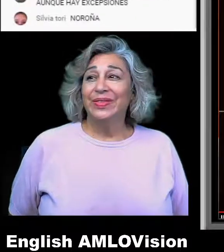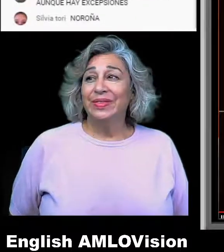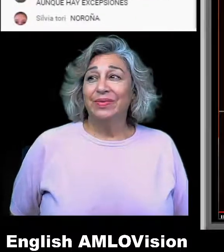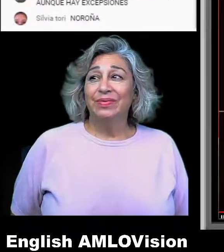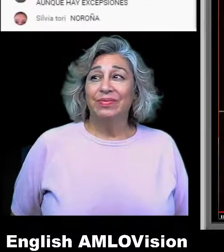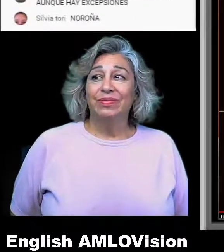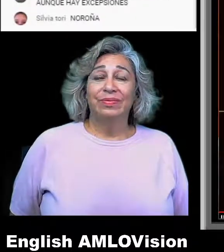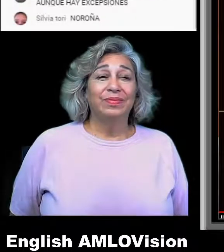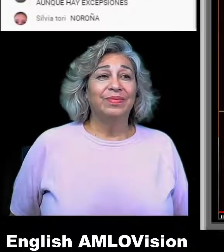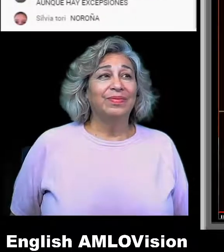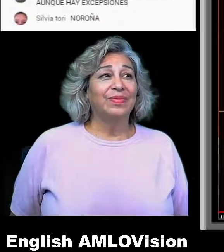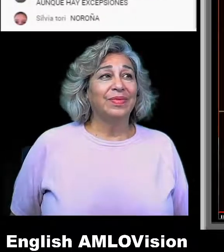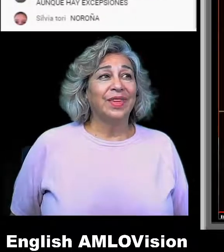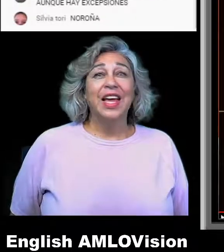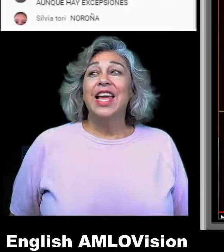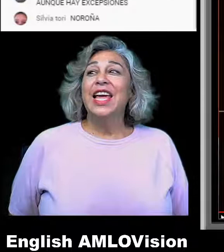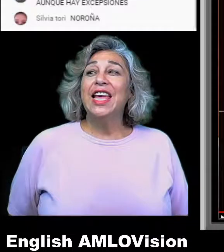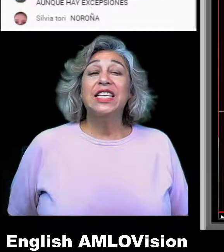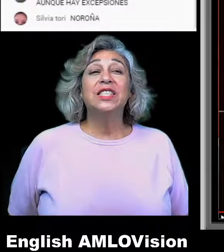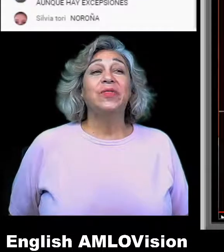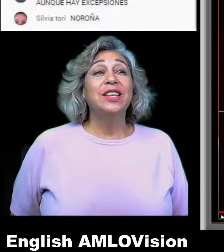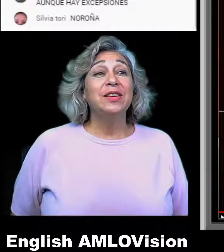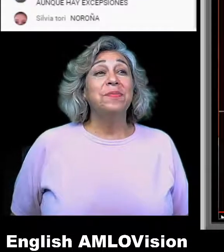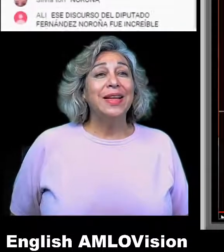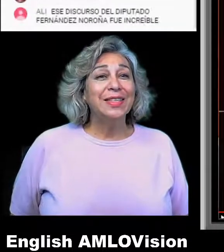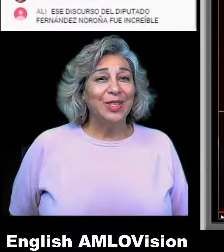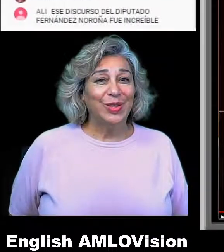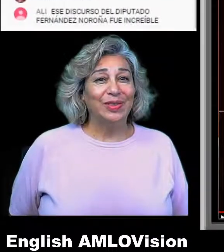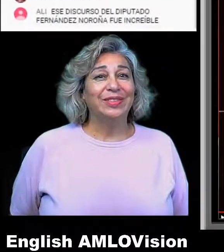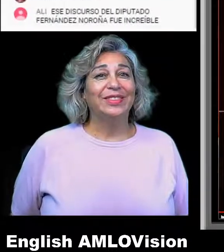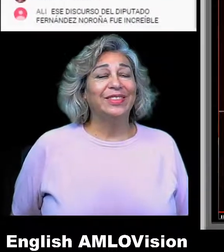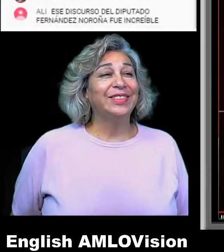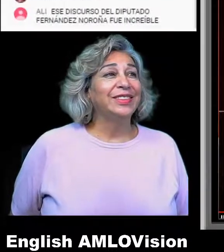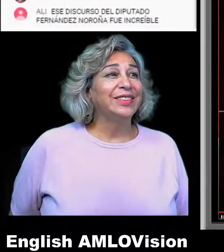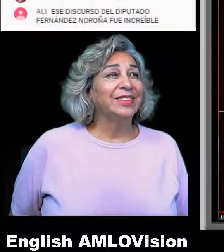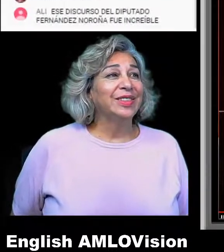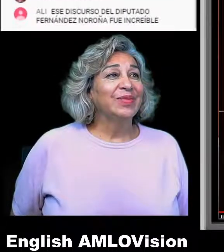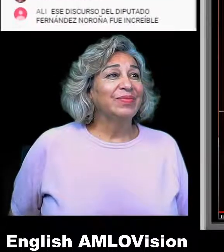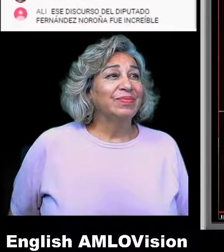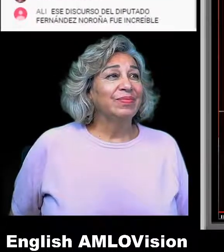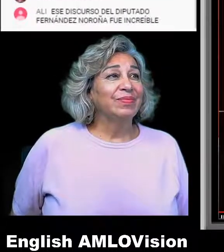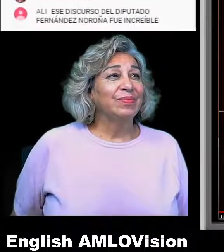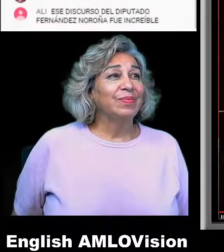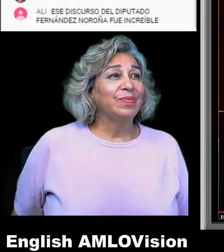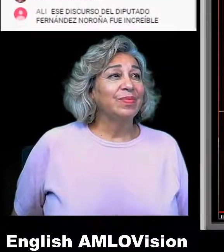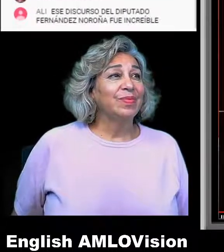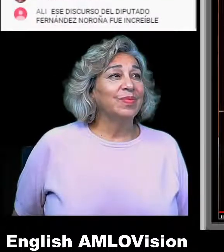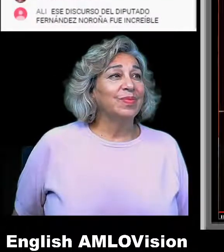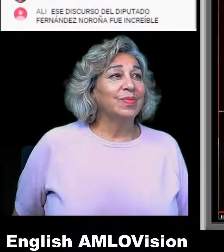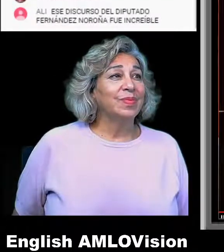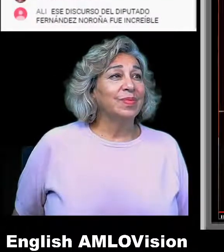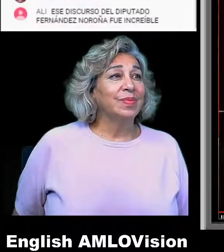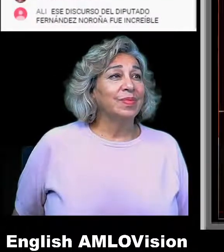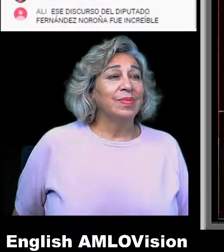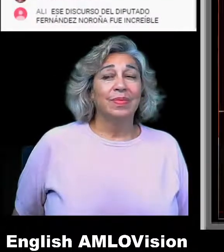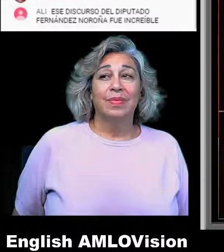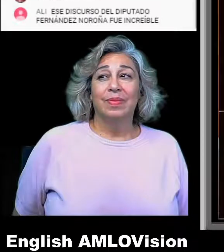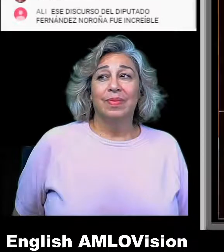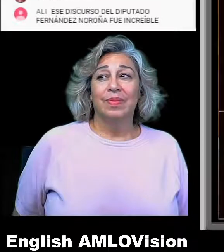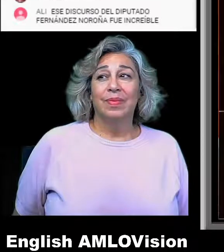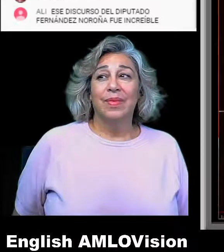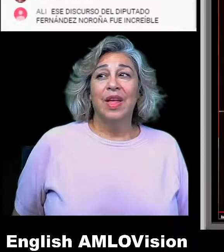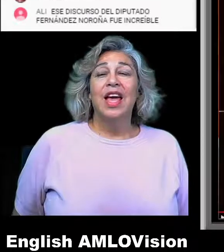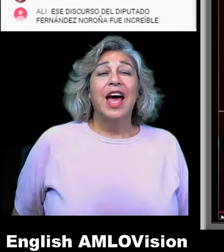Es fundamental. It is fundamental. ¿Cómo podríamos ir a nuestros